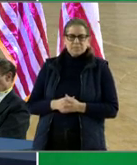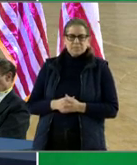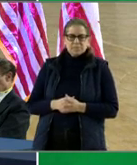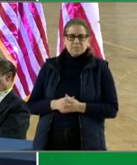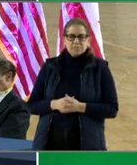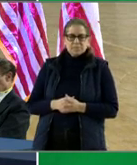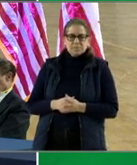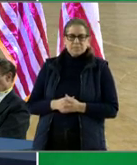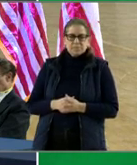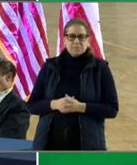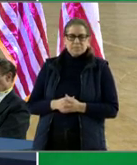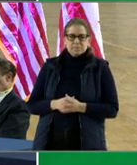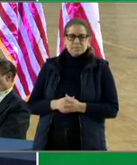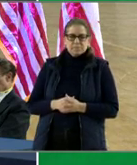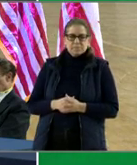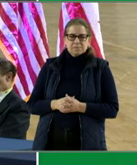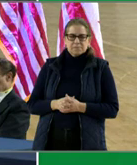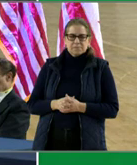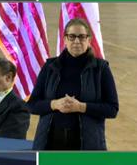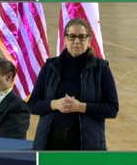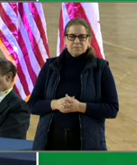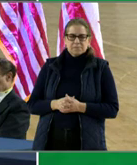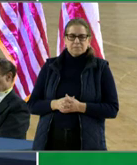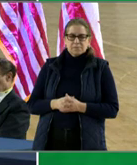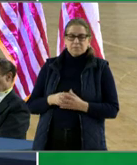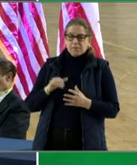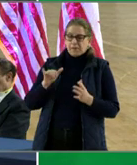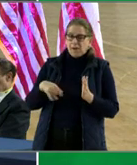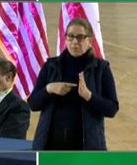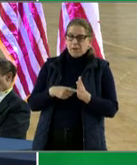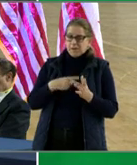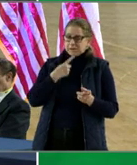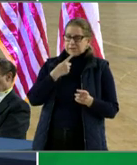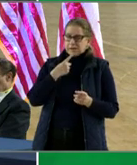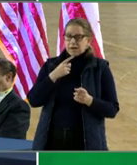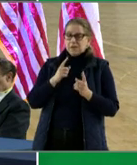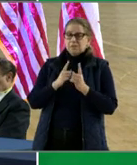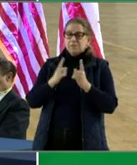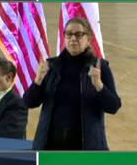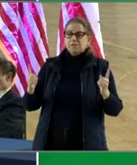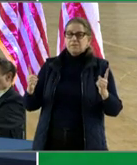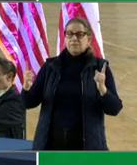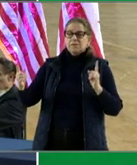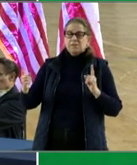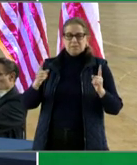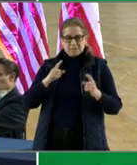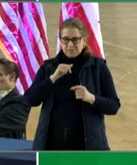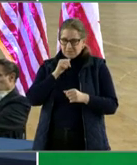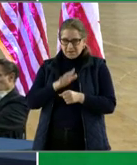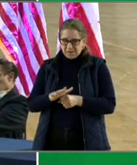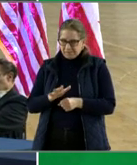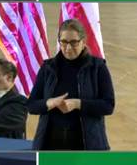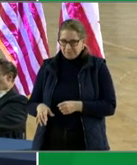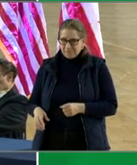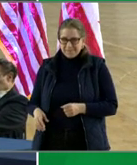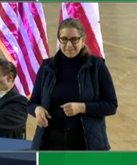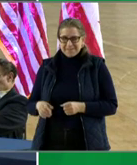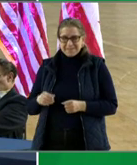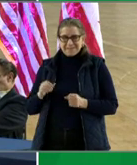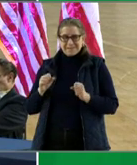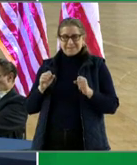get to push the peak past April, and why even with social distancing we might have our peak